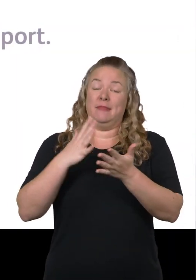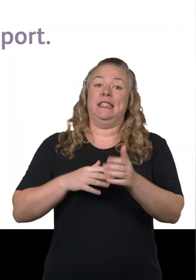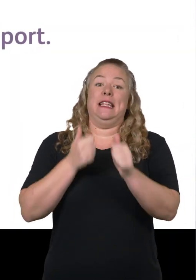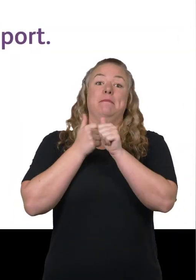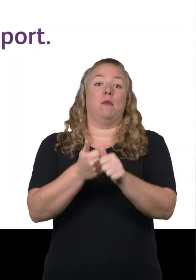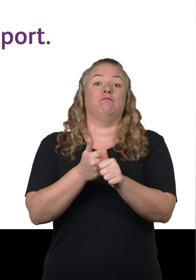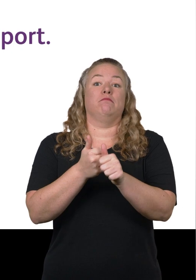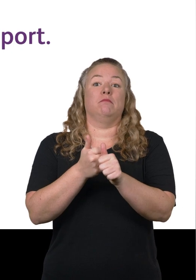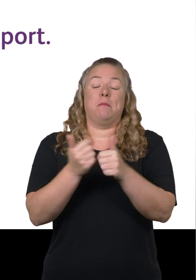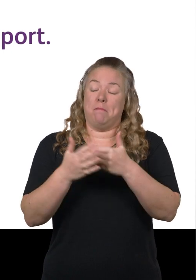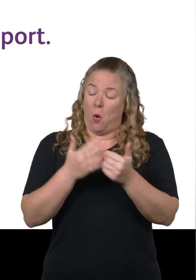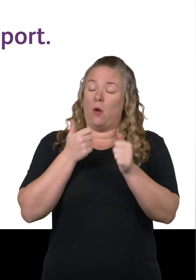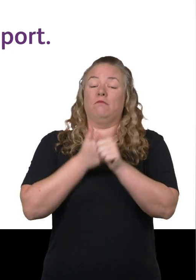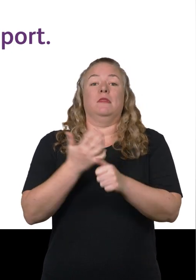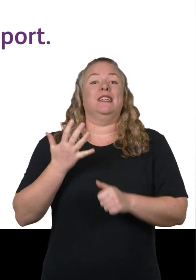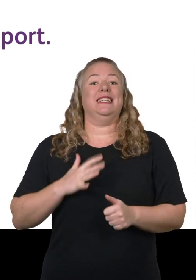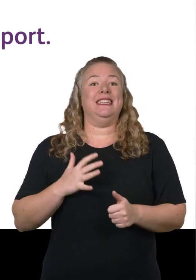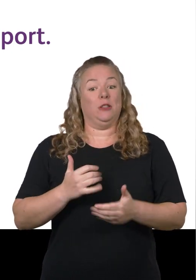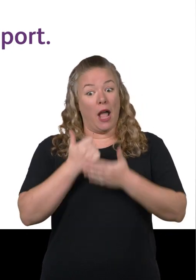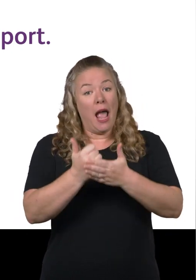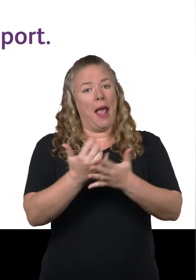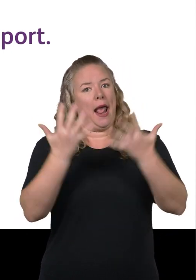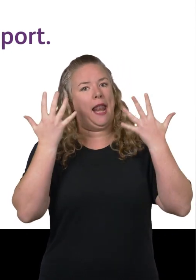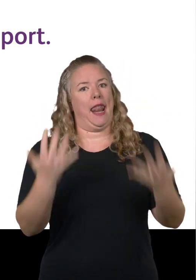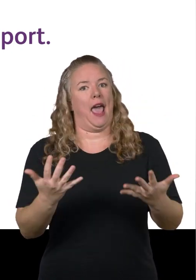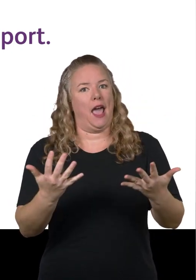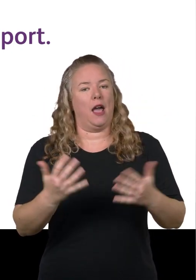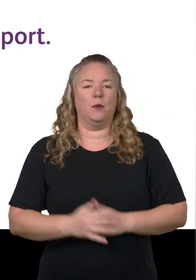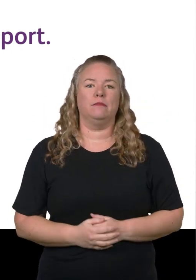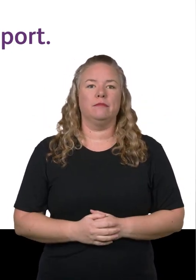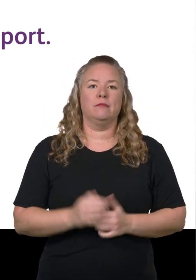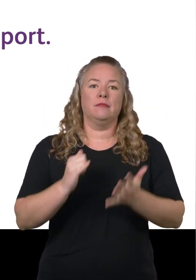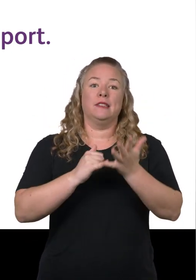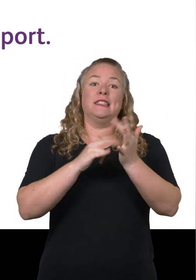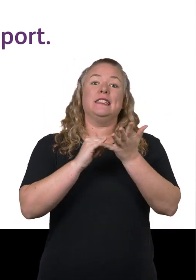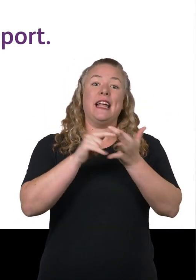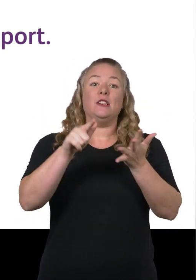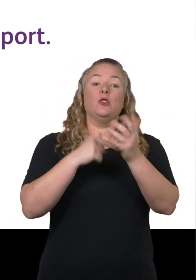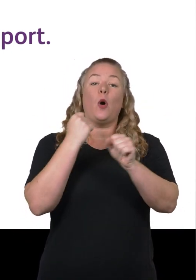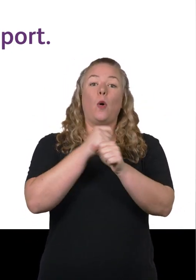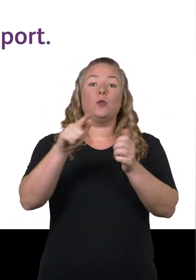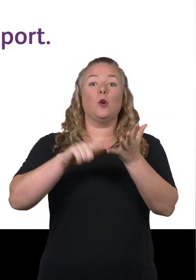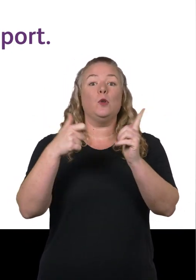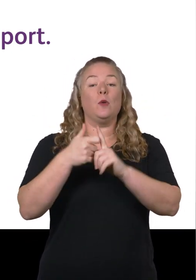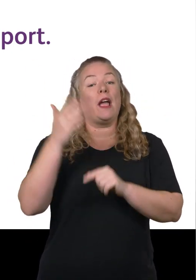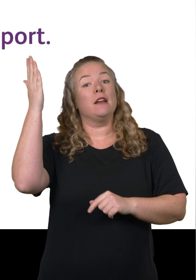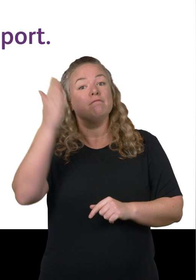Families like Yvette's need more support. Act now.